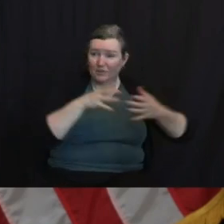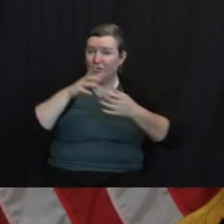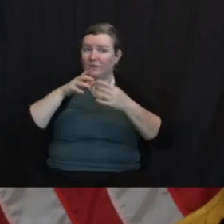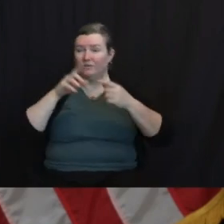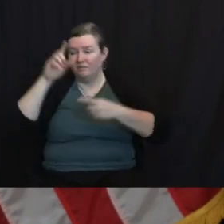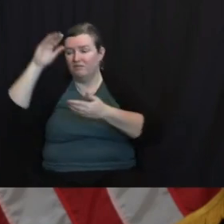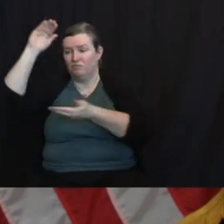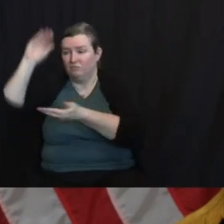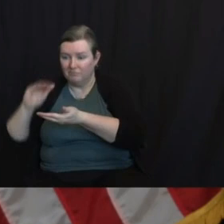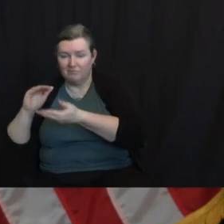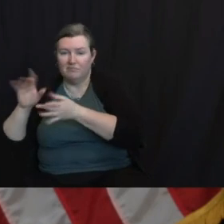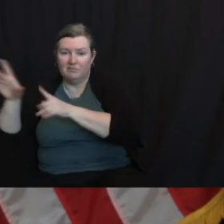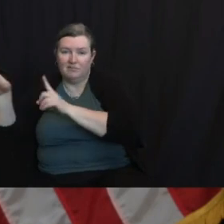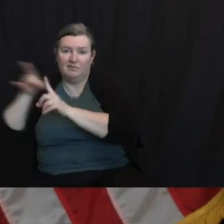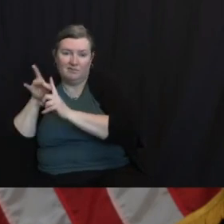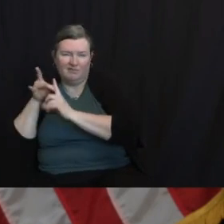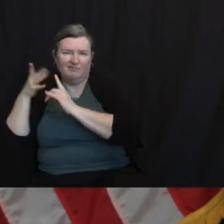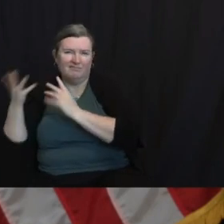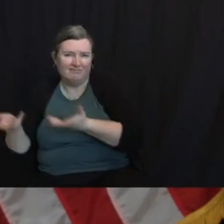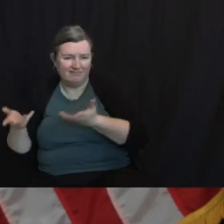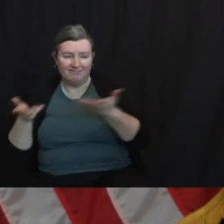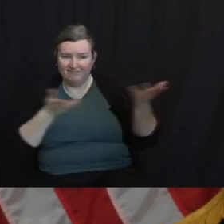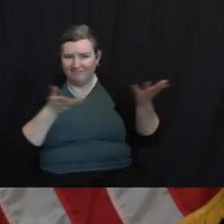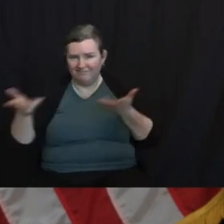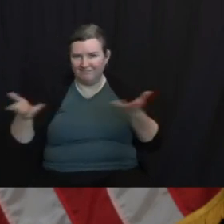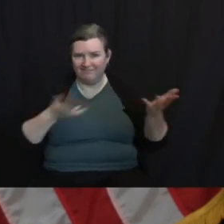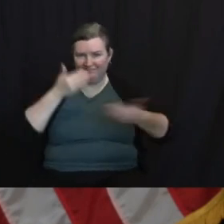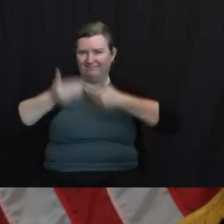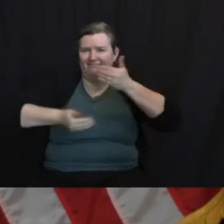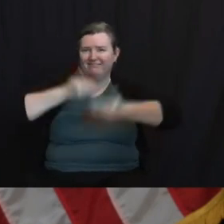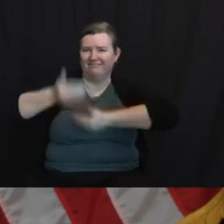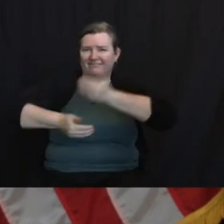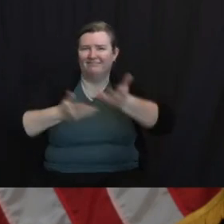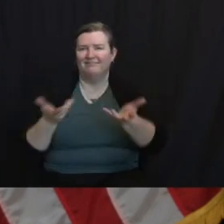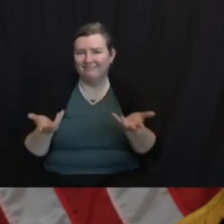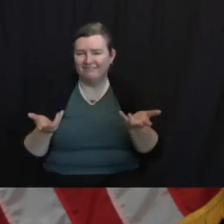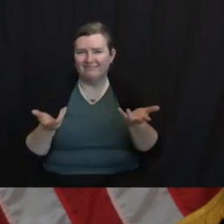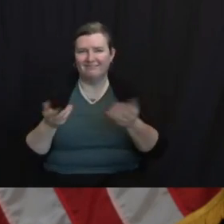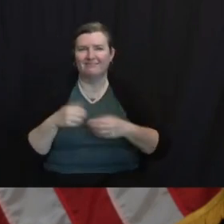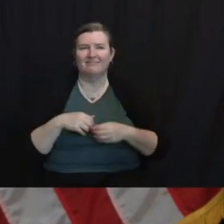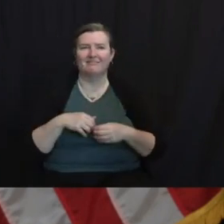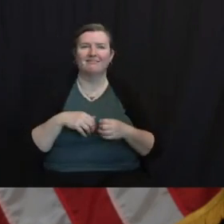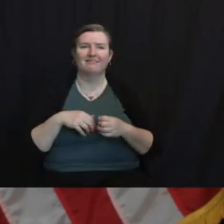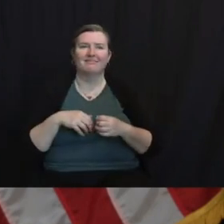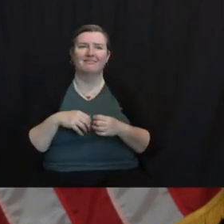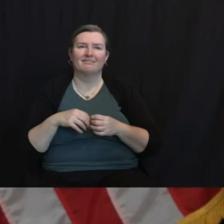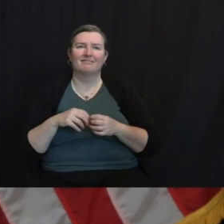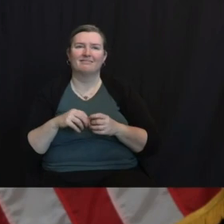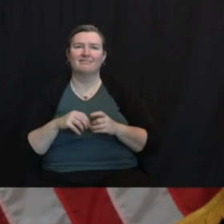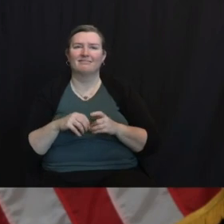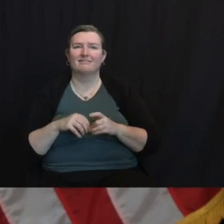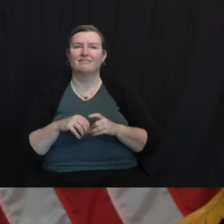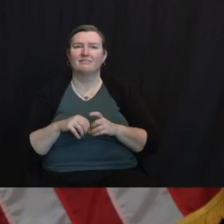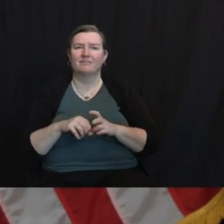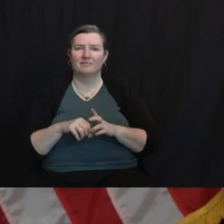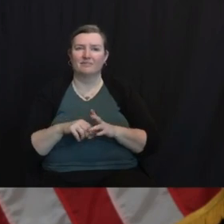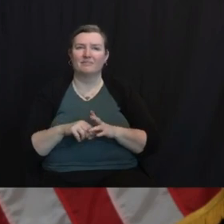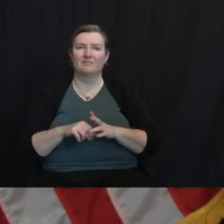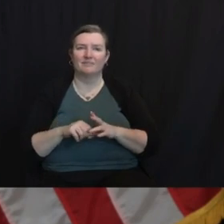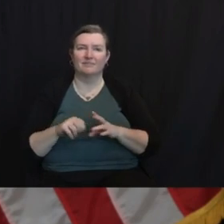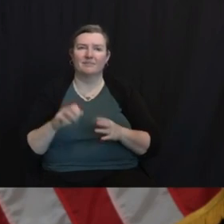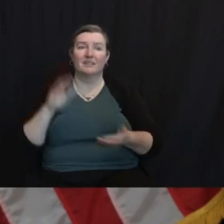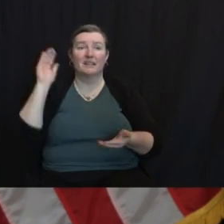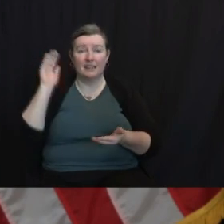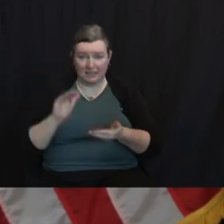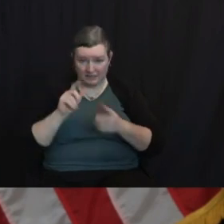so that has an impact too. There are fewer people who get sick. Certainly the lower the peak, but I can't predict when that